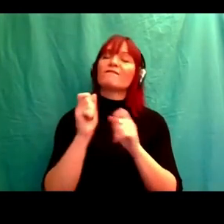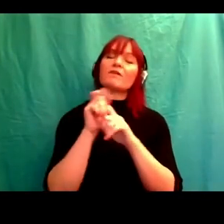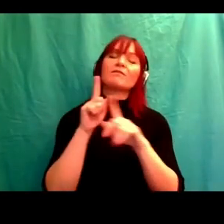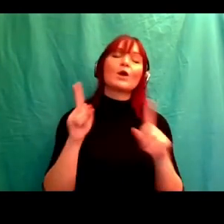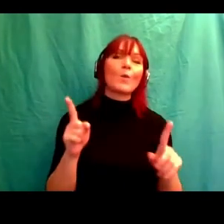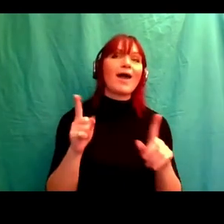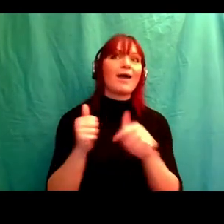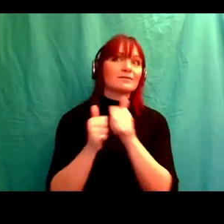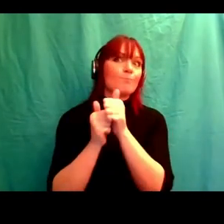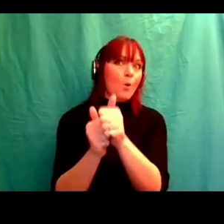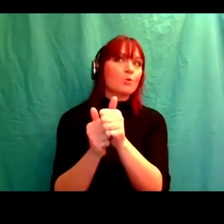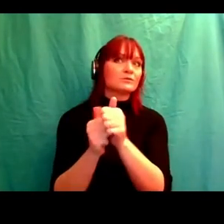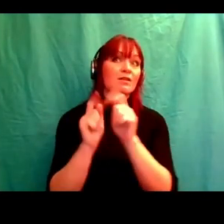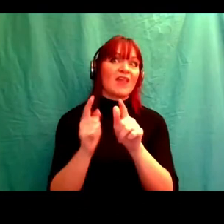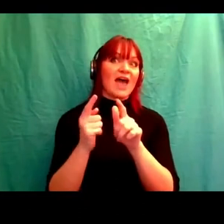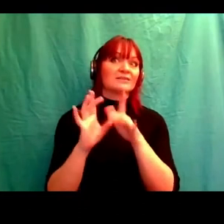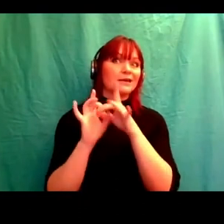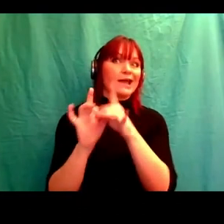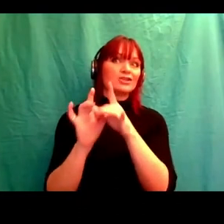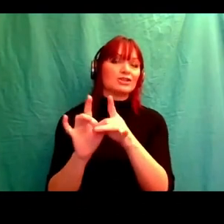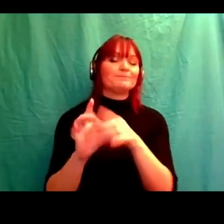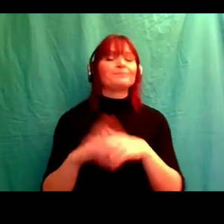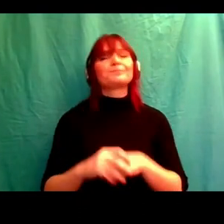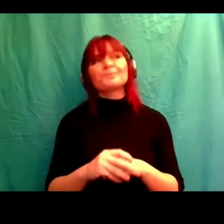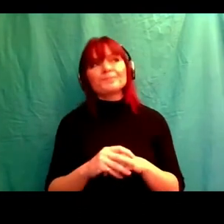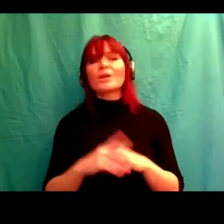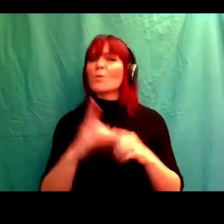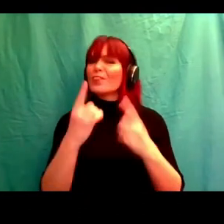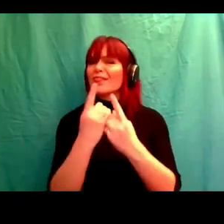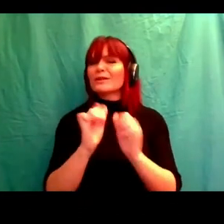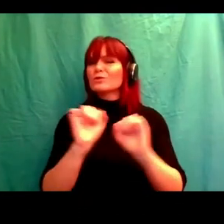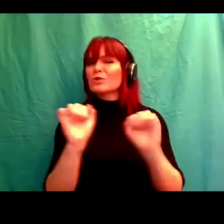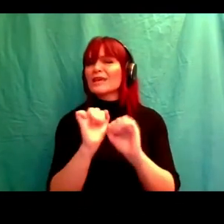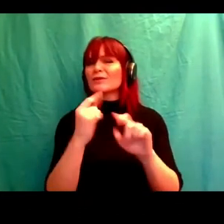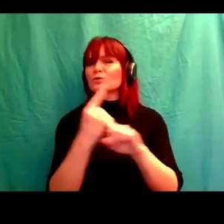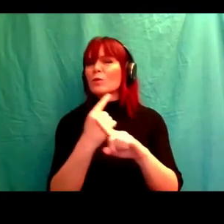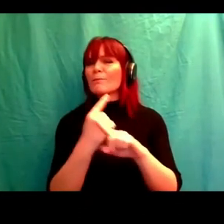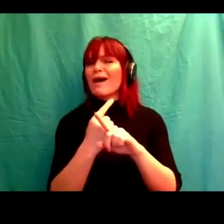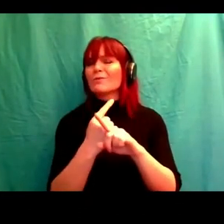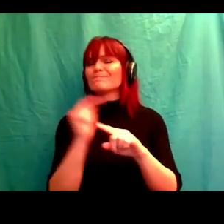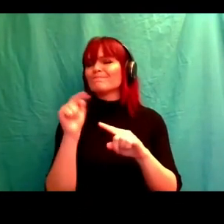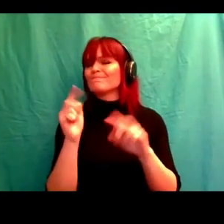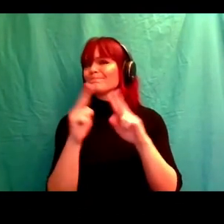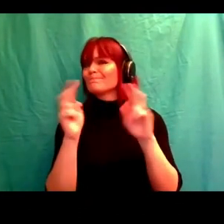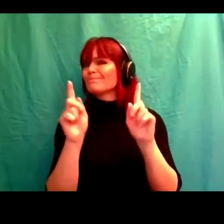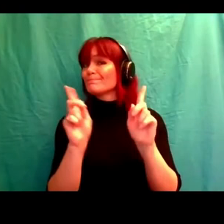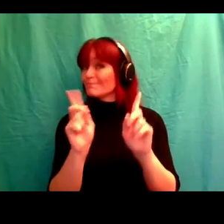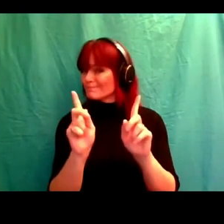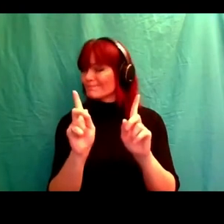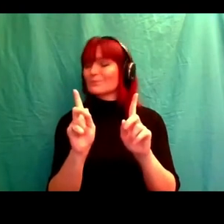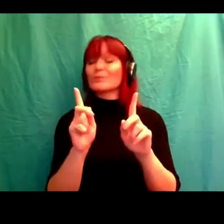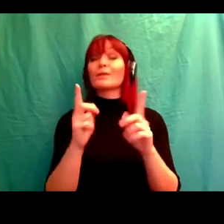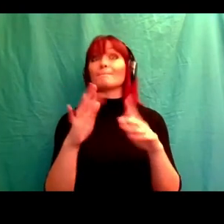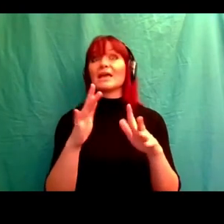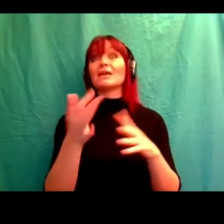and looking at the fund. One thing we haven't yet touched on that's come up in a few questions, including one from Susie